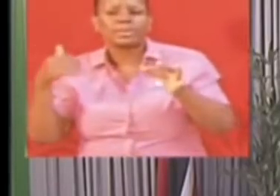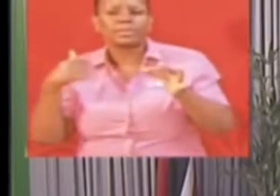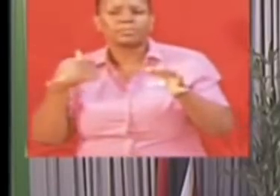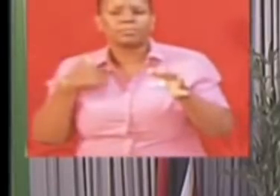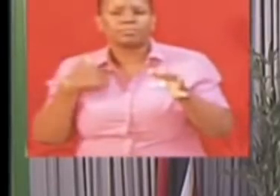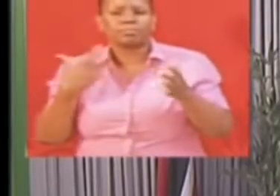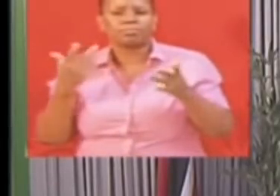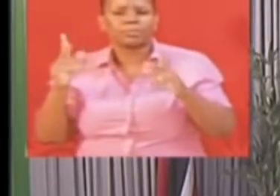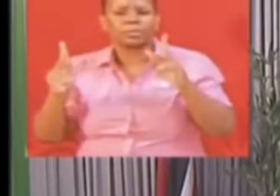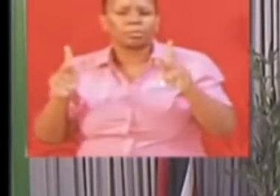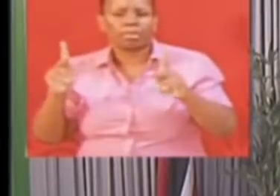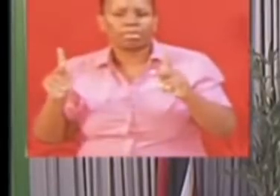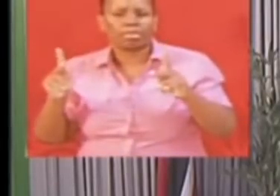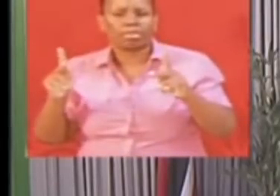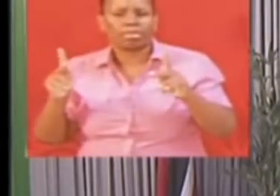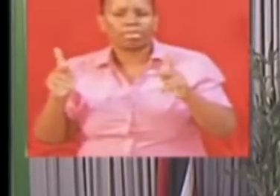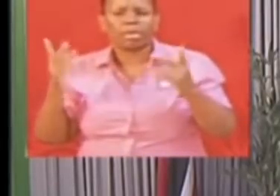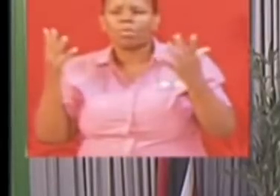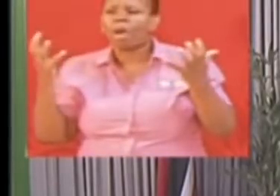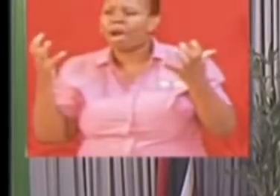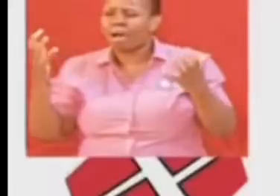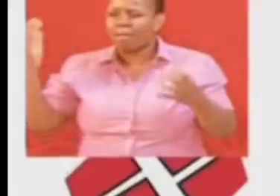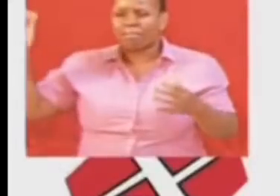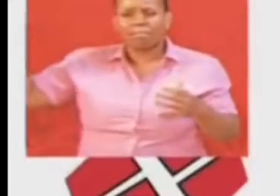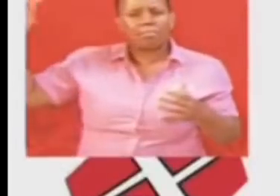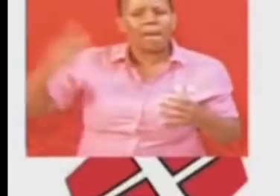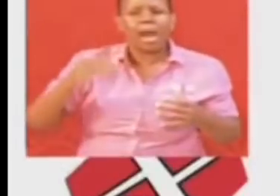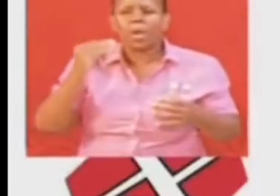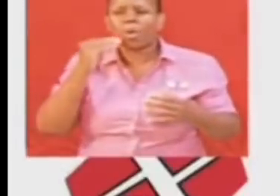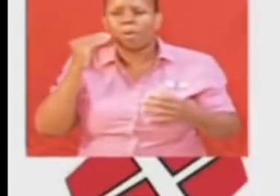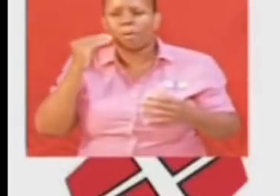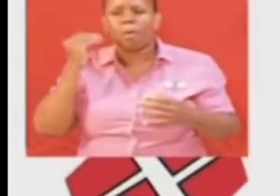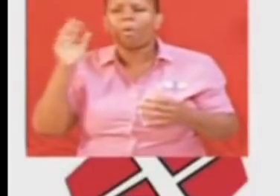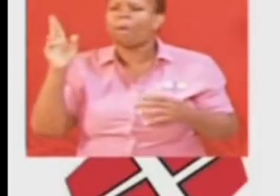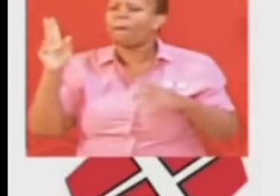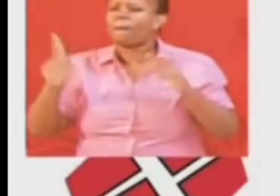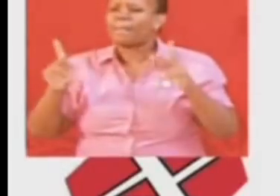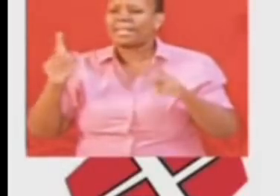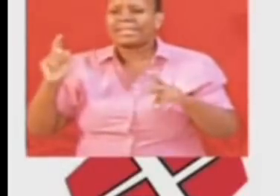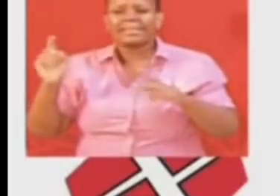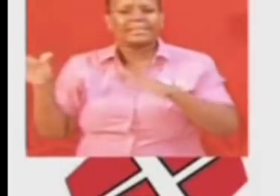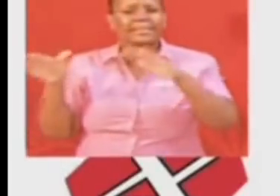being available. Forgive me if this was addressed before, but I'm having audio issues, so I might have missed it.